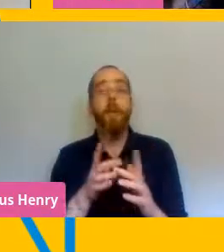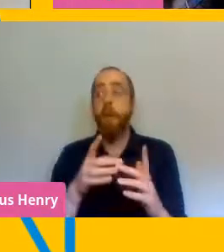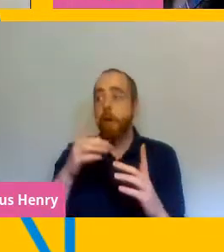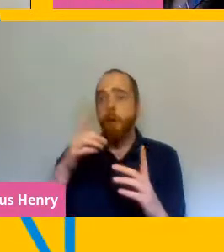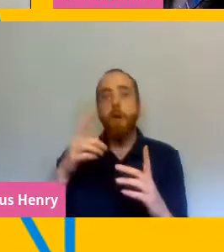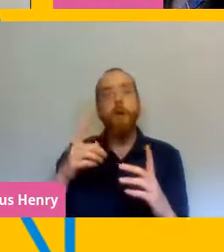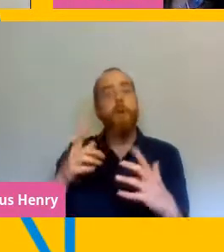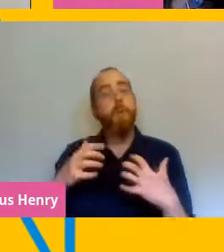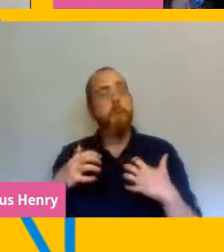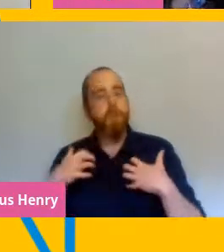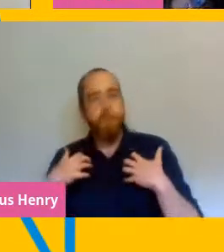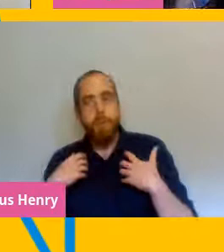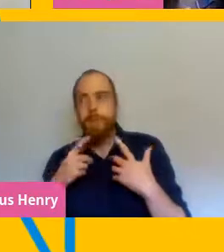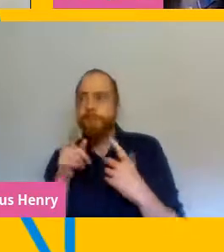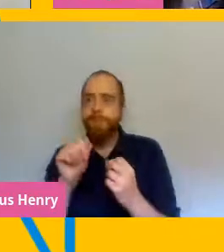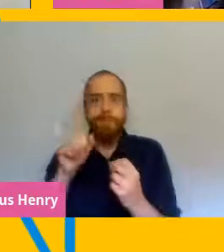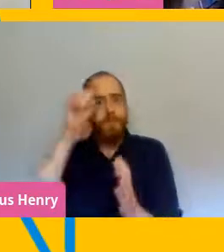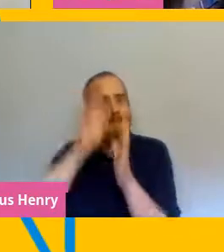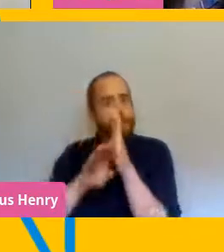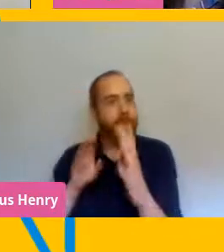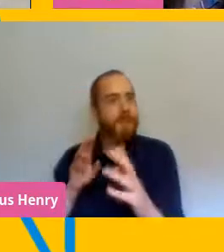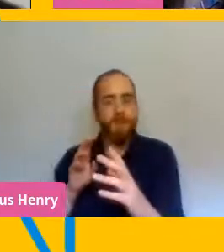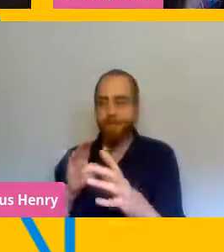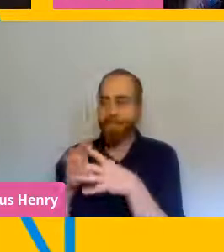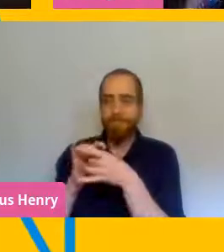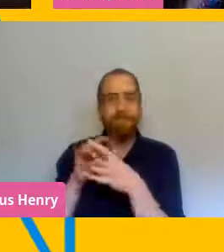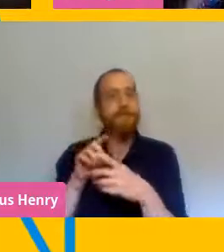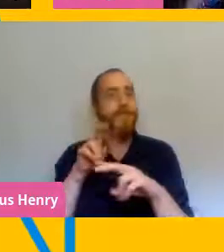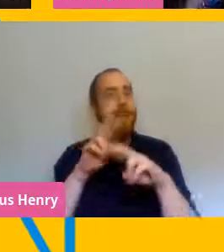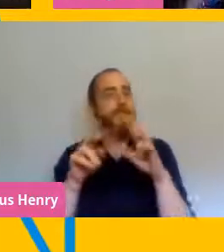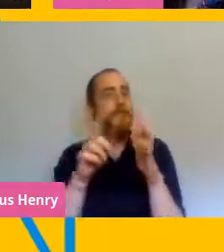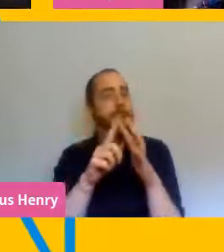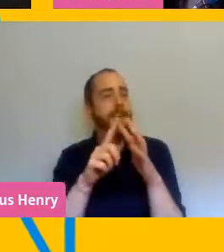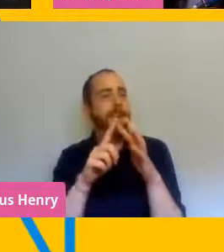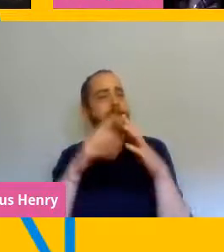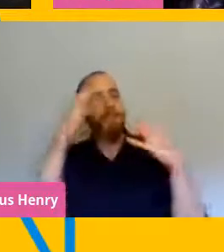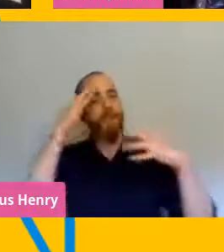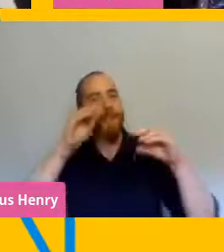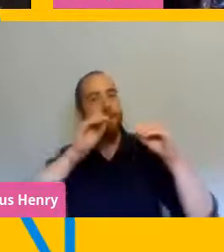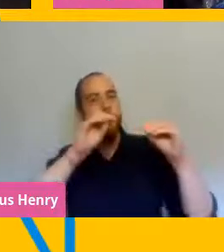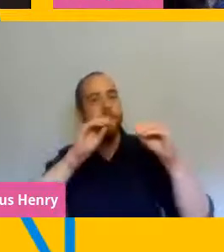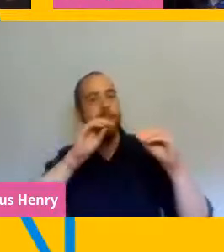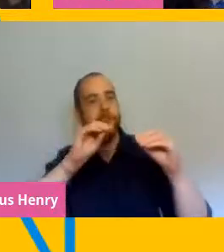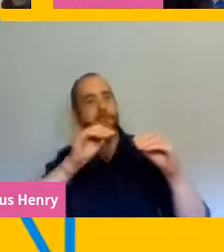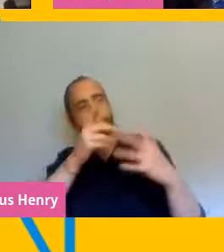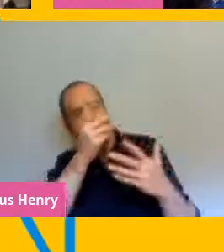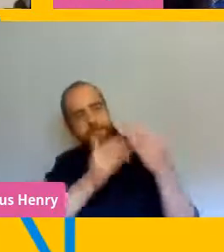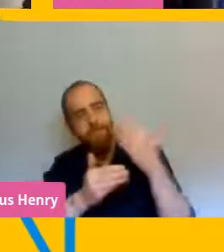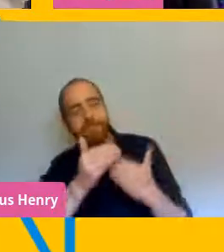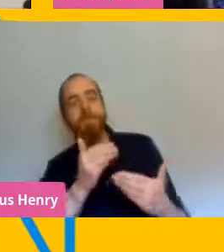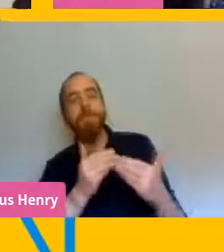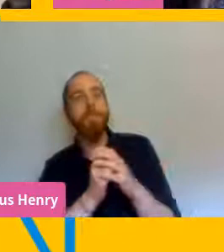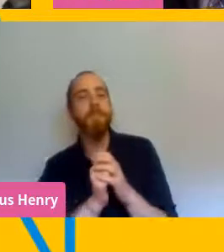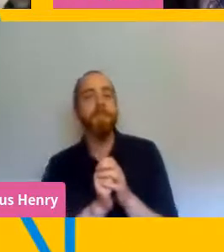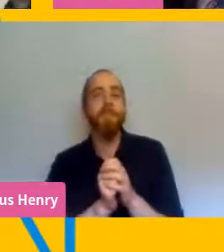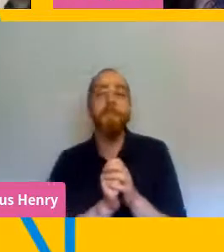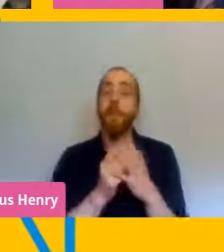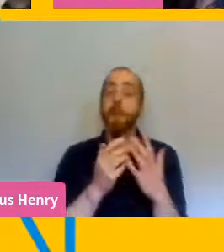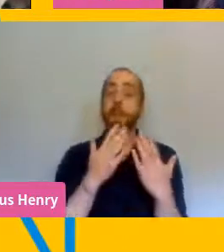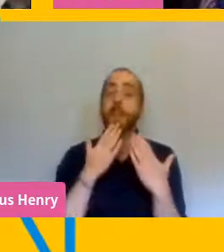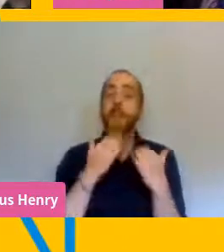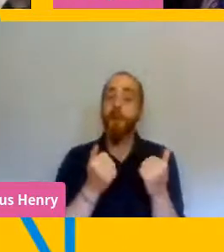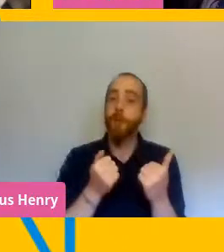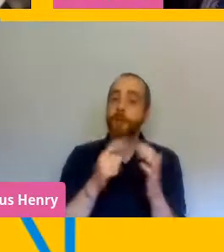we really wanted to hear the voice from someone working in FE and what the issues that face our members in FE. So I'll hand over to you, Elaine. Thank you,